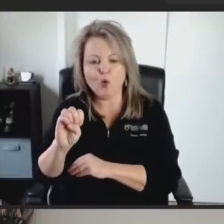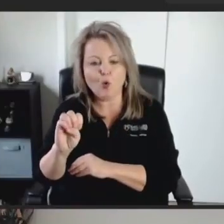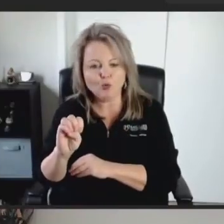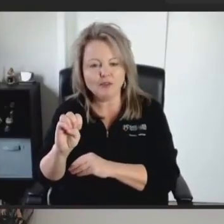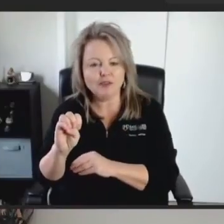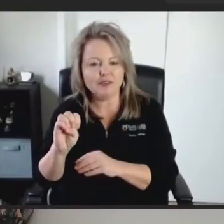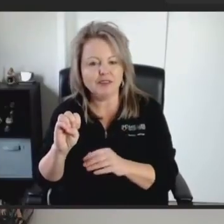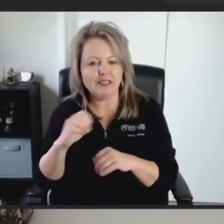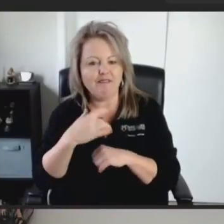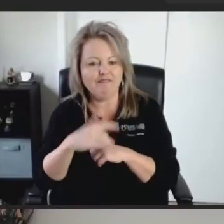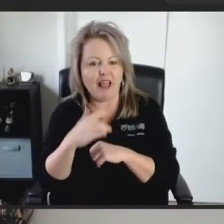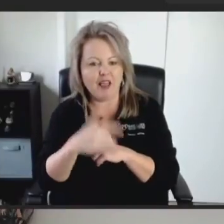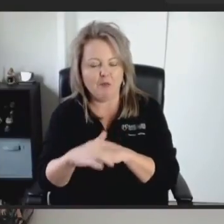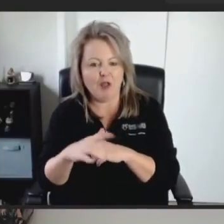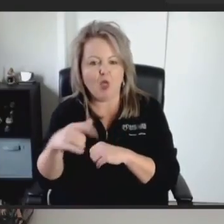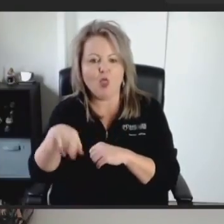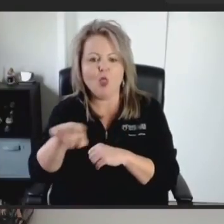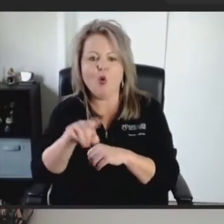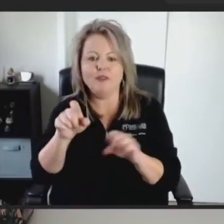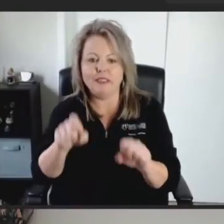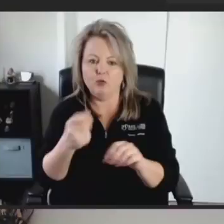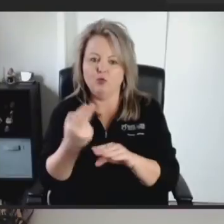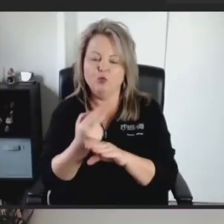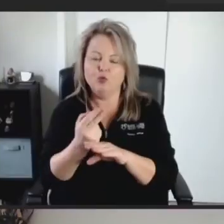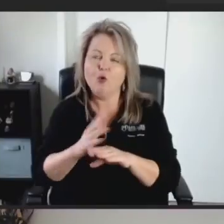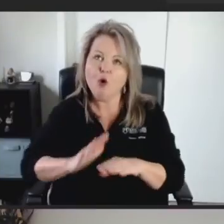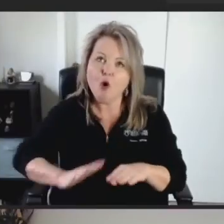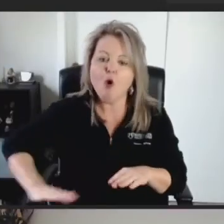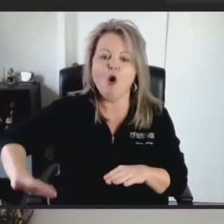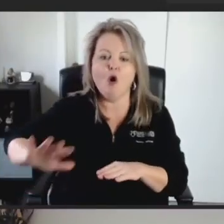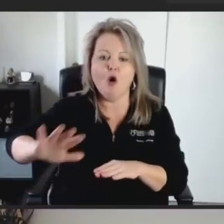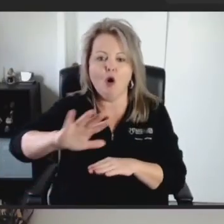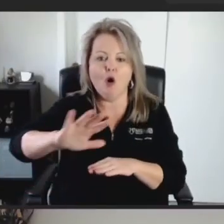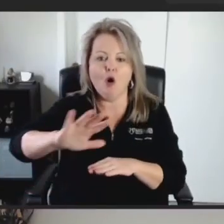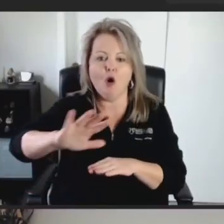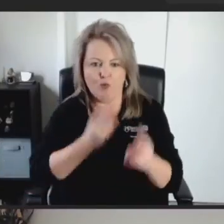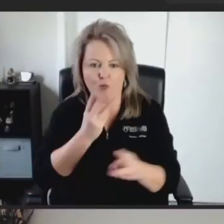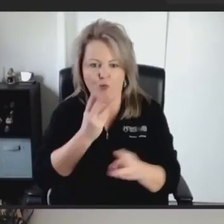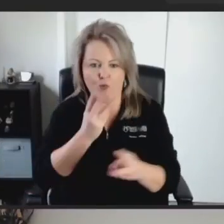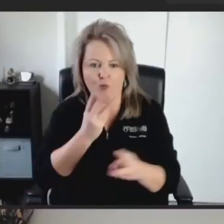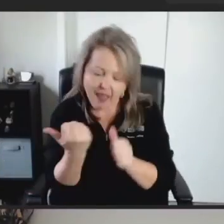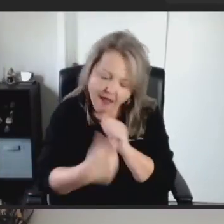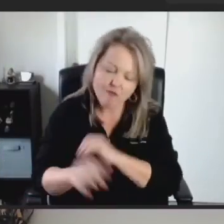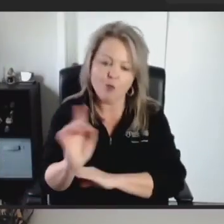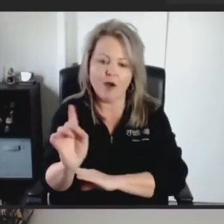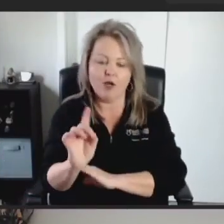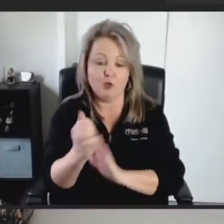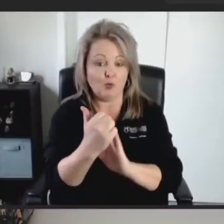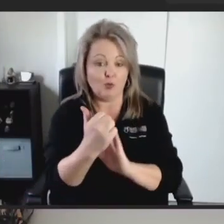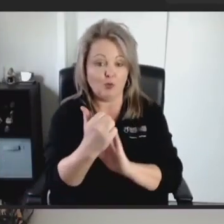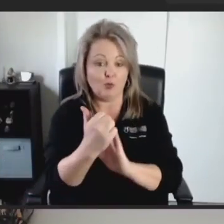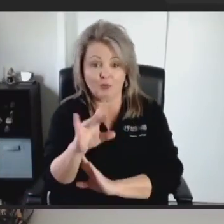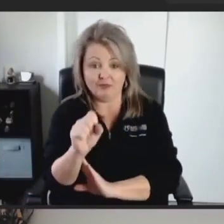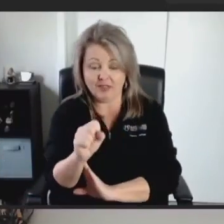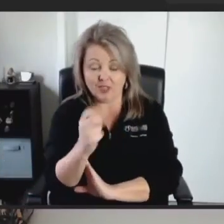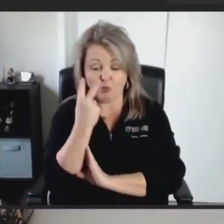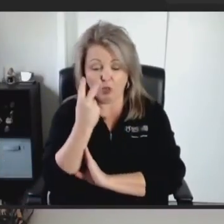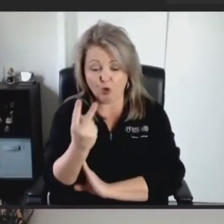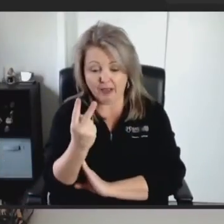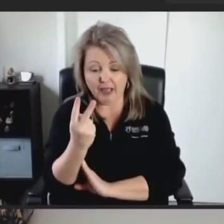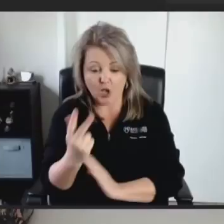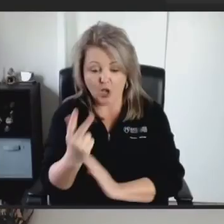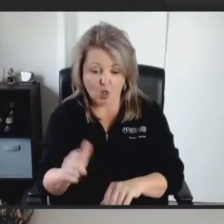need to be used all over the world. And so just in the state of Wisconsin, if we look at long-term care